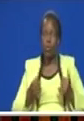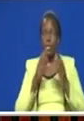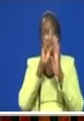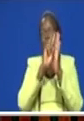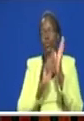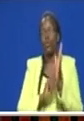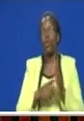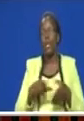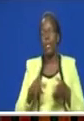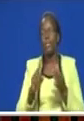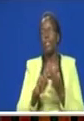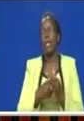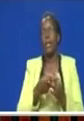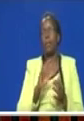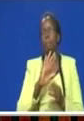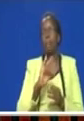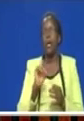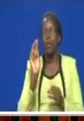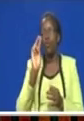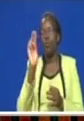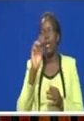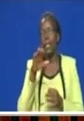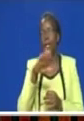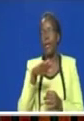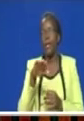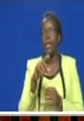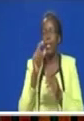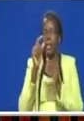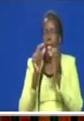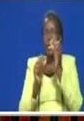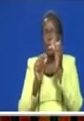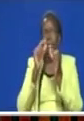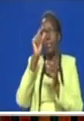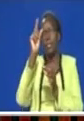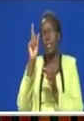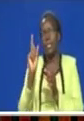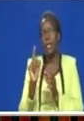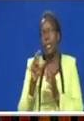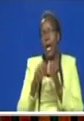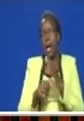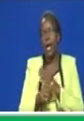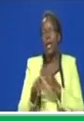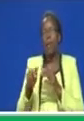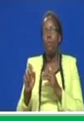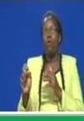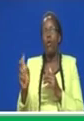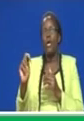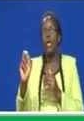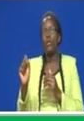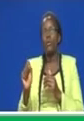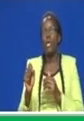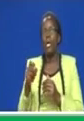let's begin by looking at the areas tested under poetry. The first one is